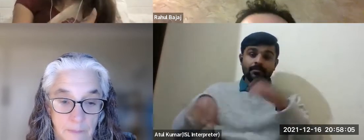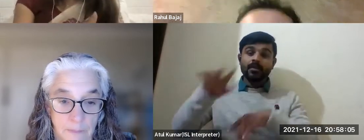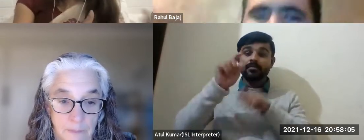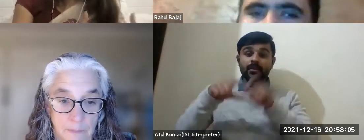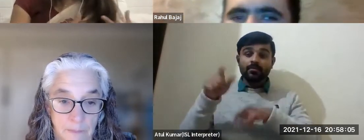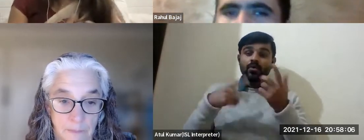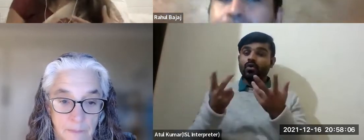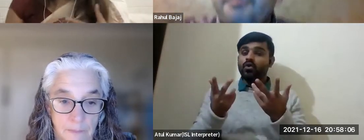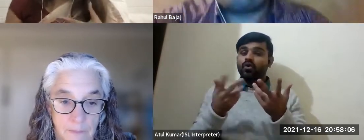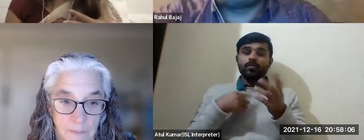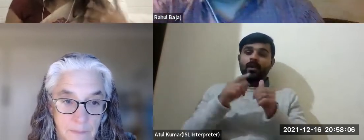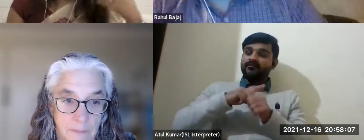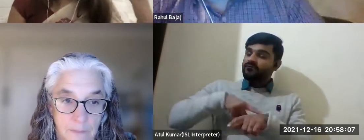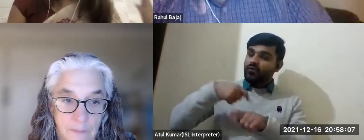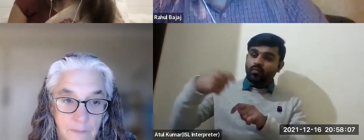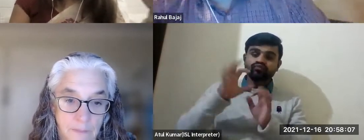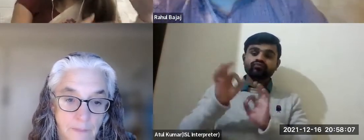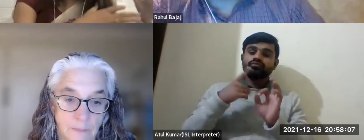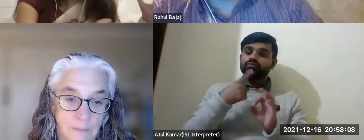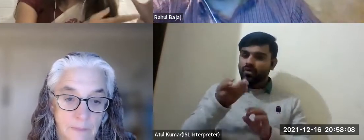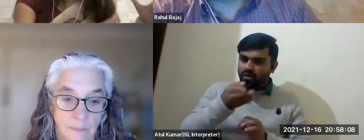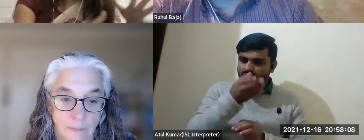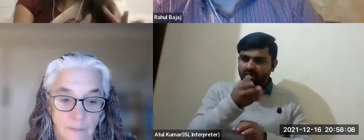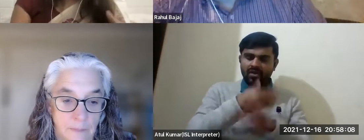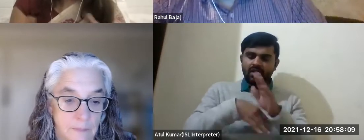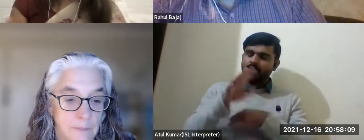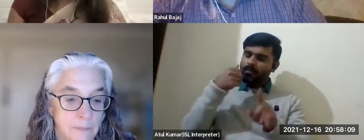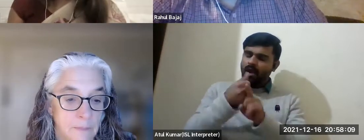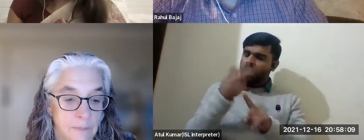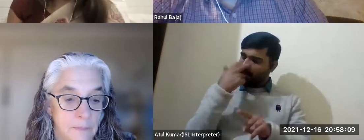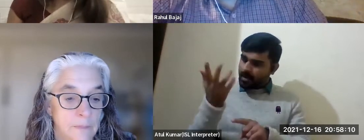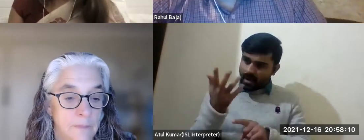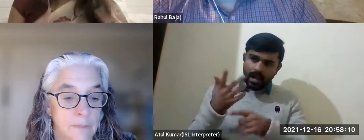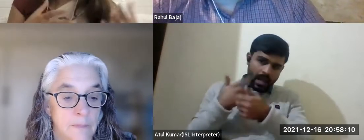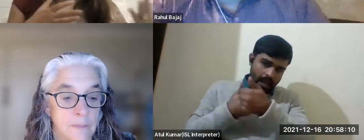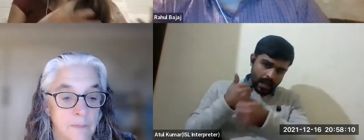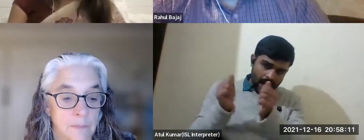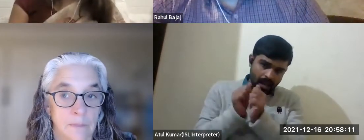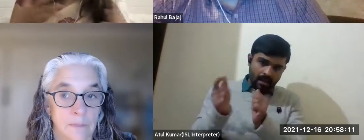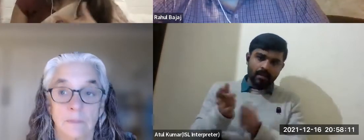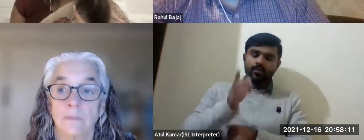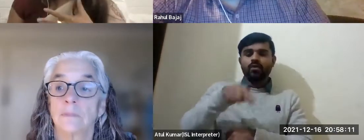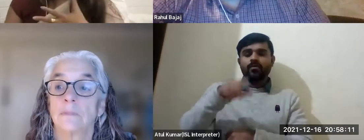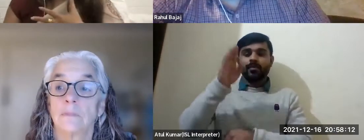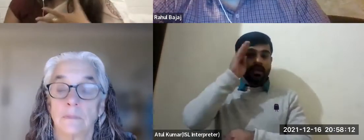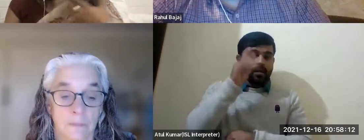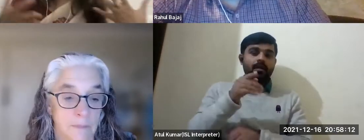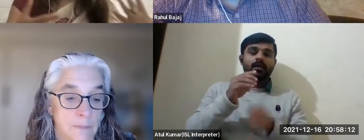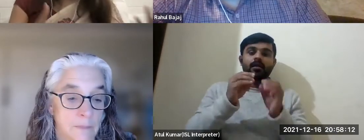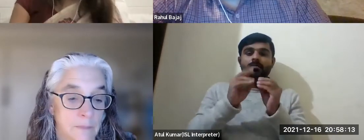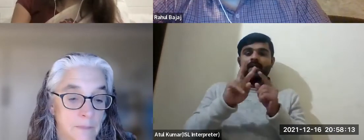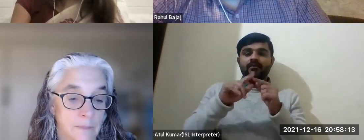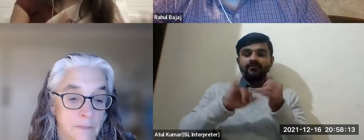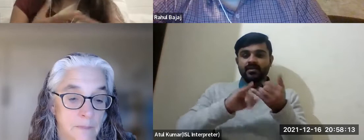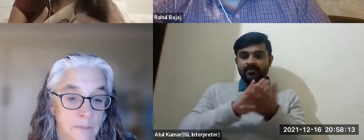not personas any longer. People are not that, oh, there is this visually impaired person that we are testing for. But, here is Bhavesh, and Bhavesh